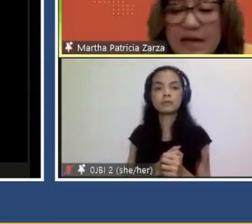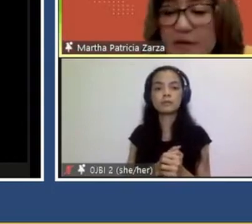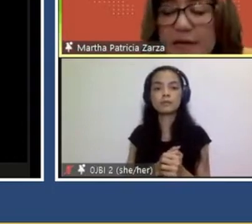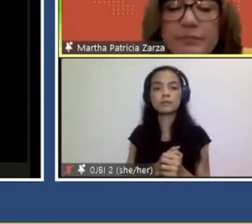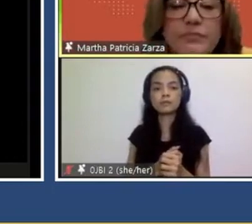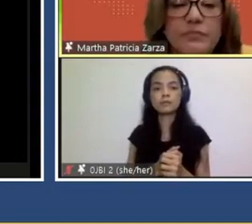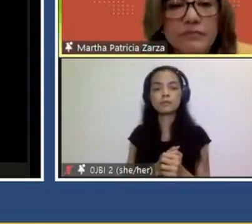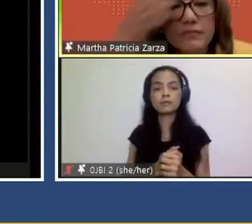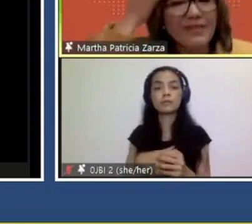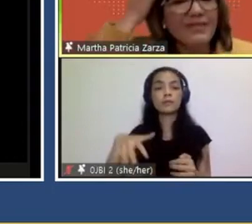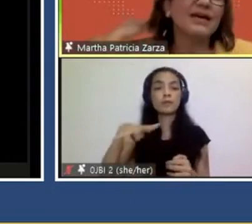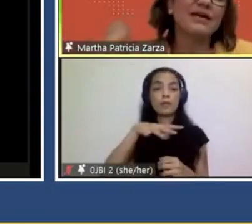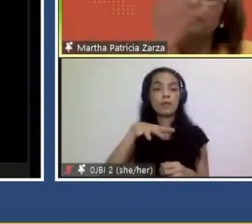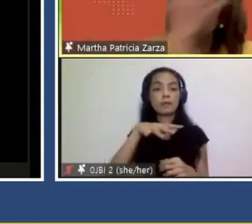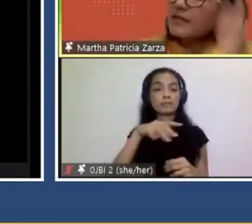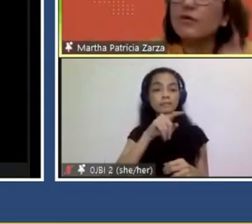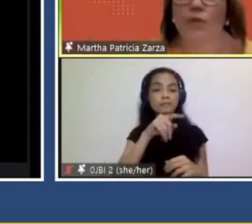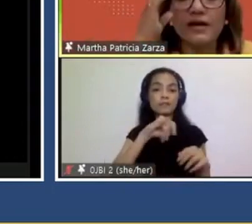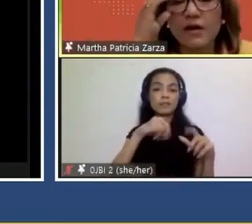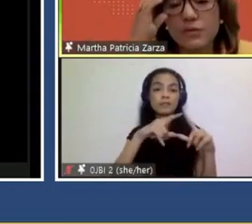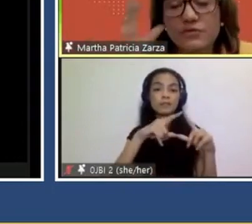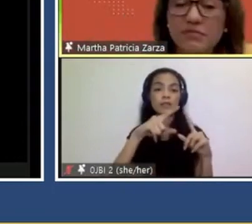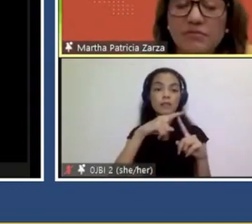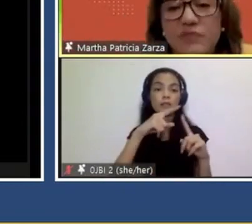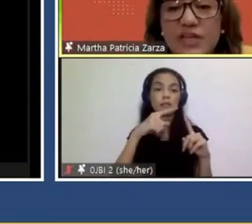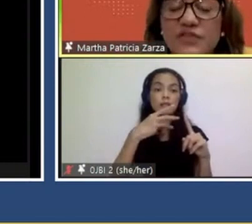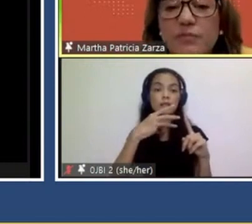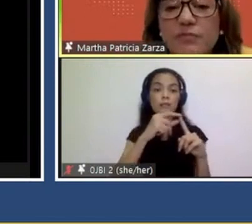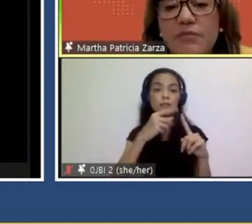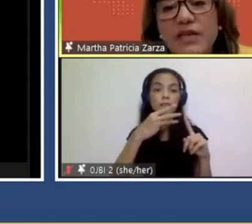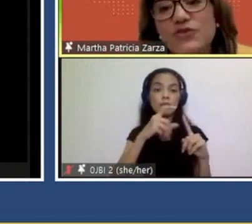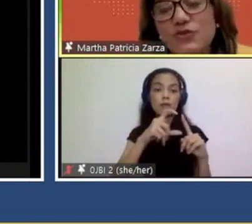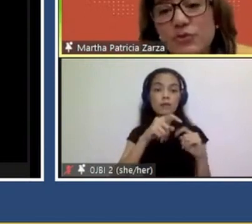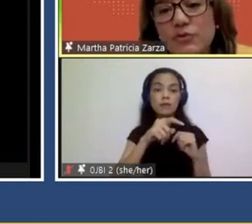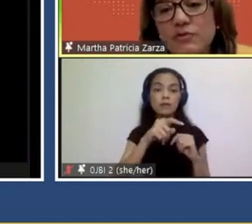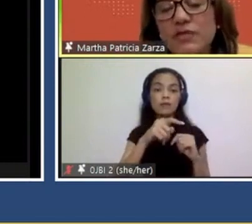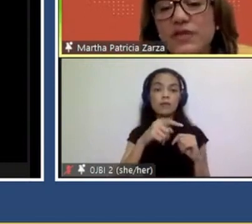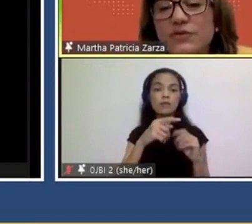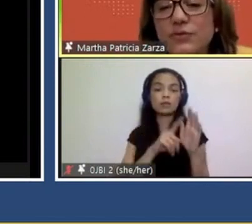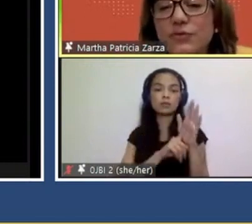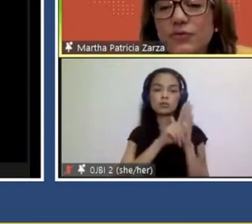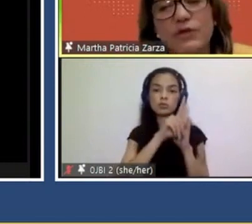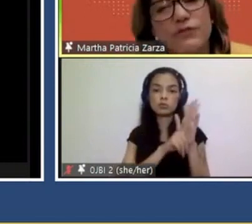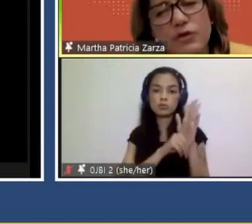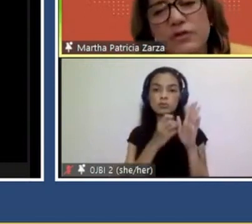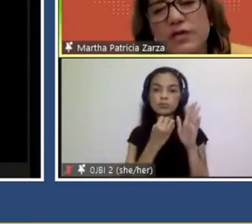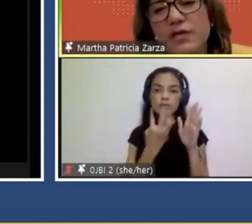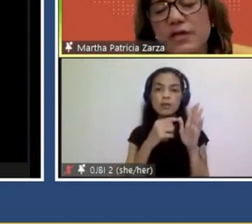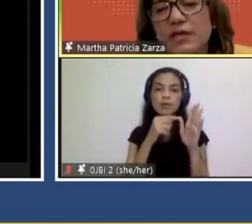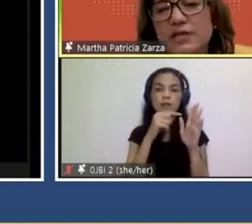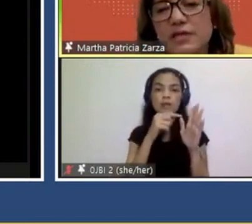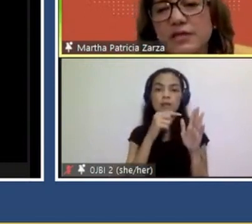In this area, the weather range from -2 degrees to